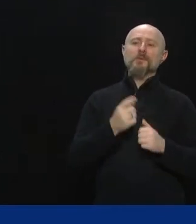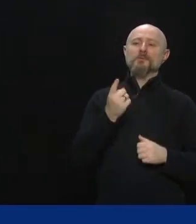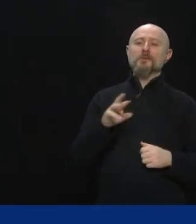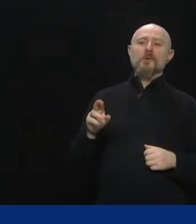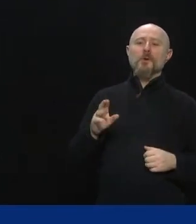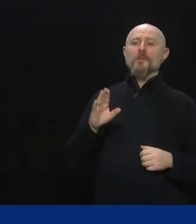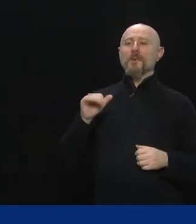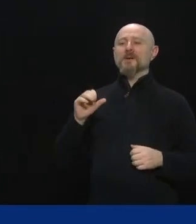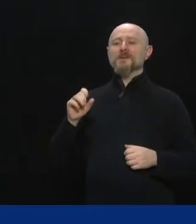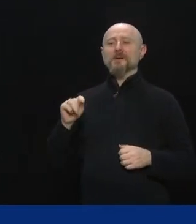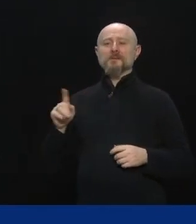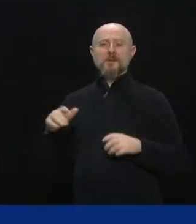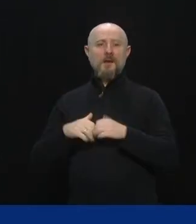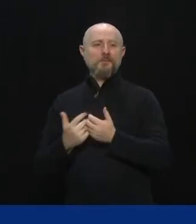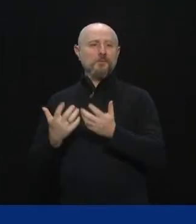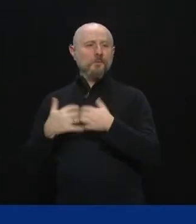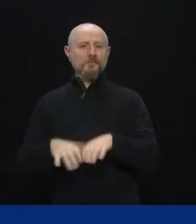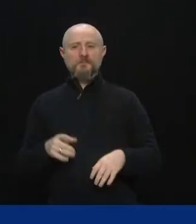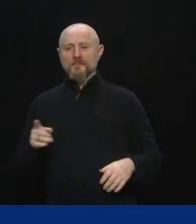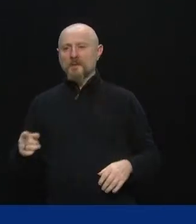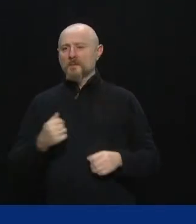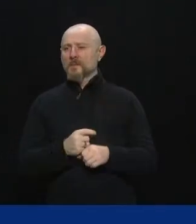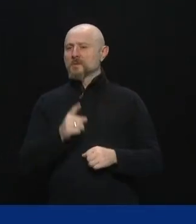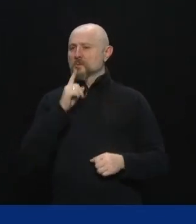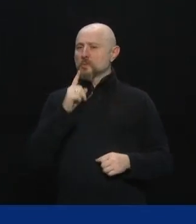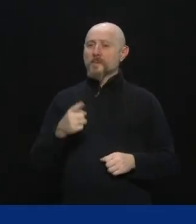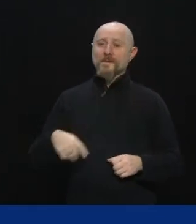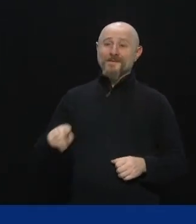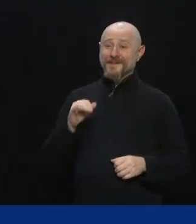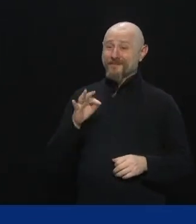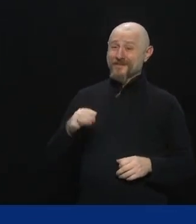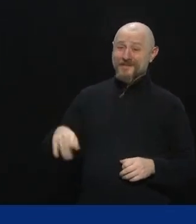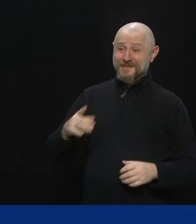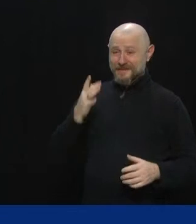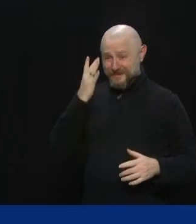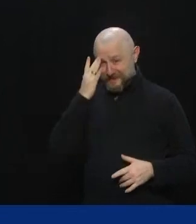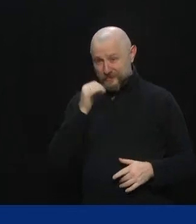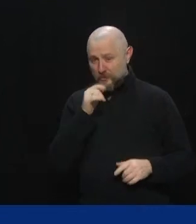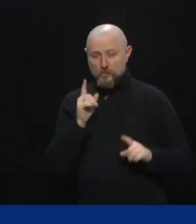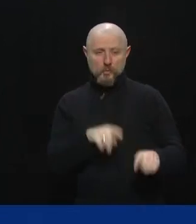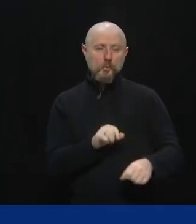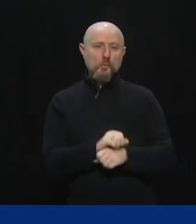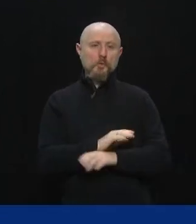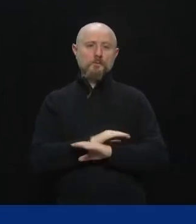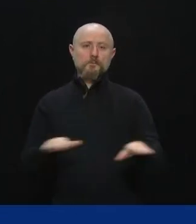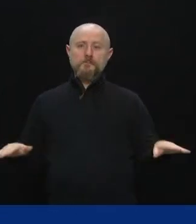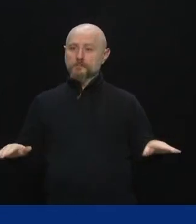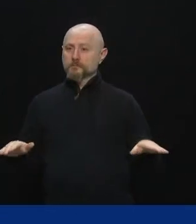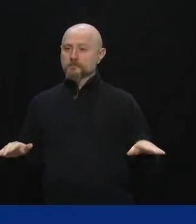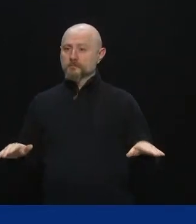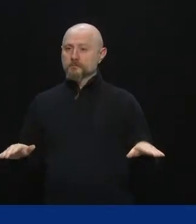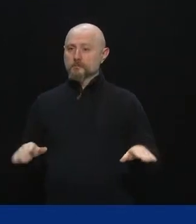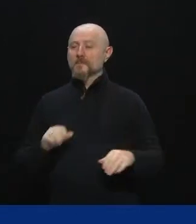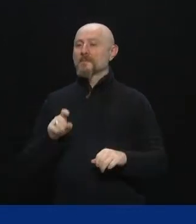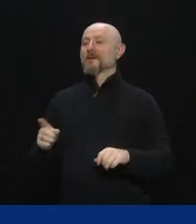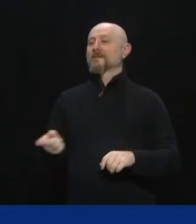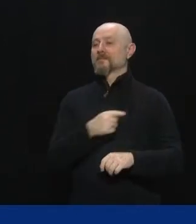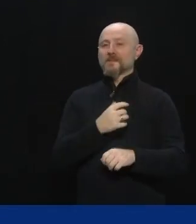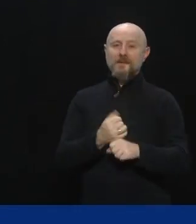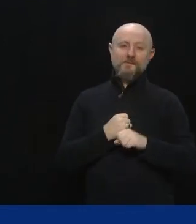want to make sure that hospital workers don't go to work if they're sick, get the booster. And I wanted to mention that Dr. Bassett has